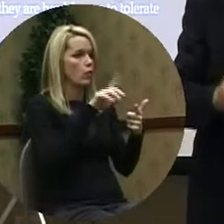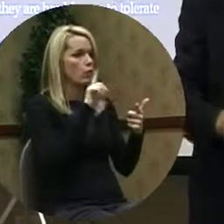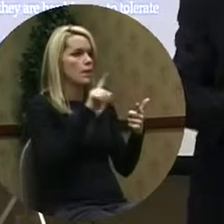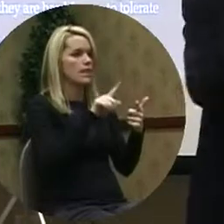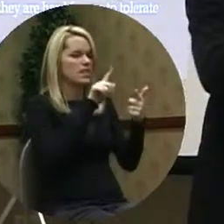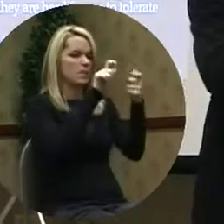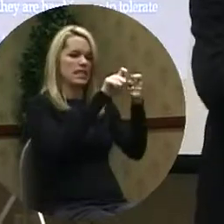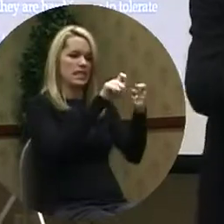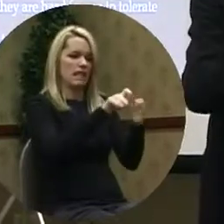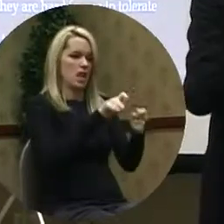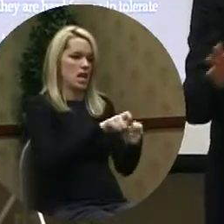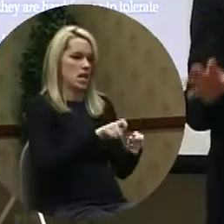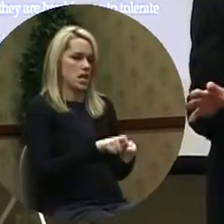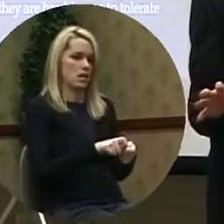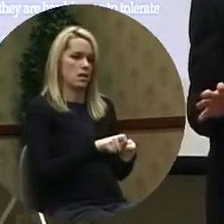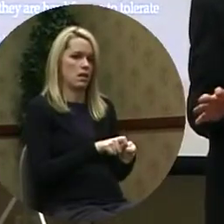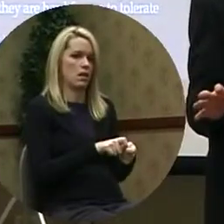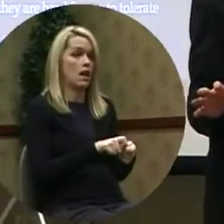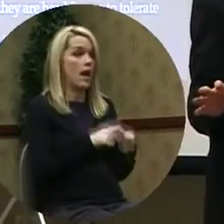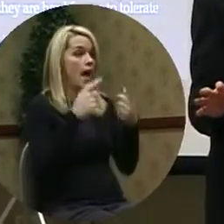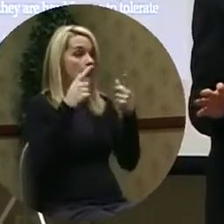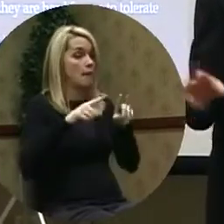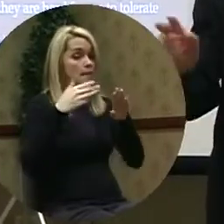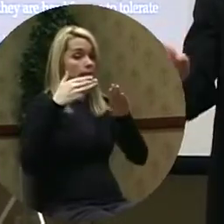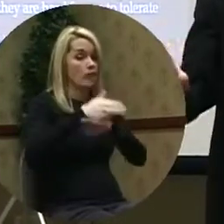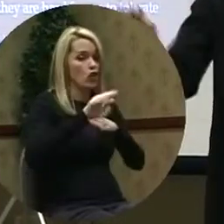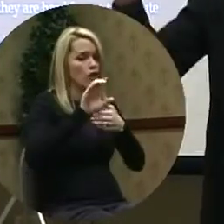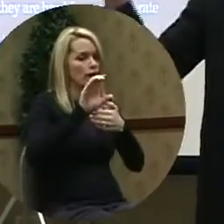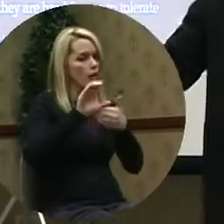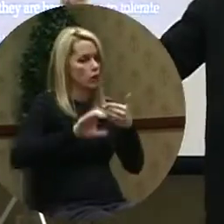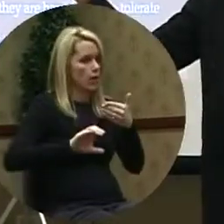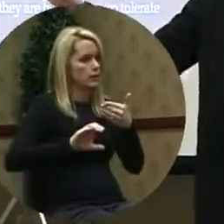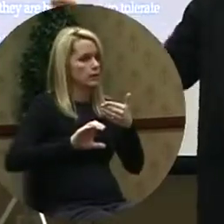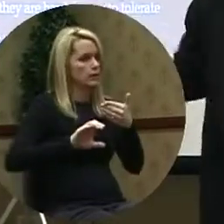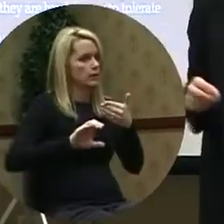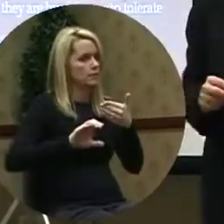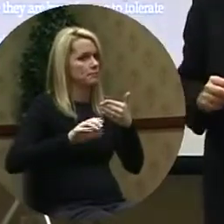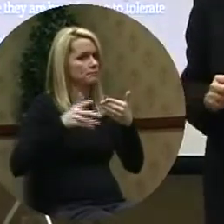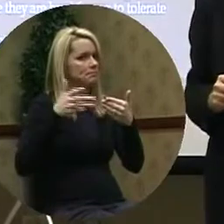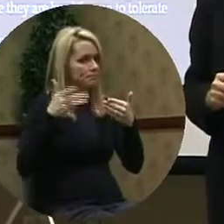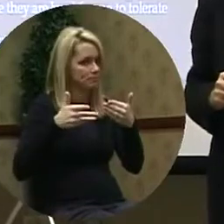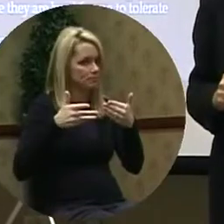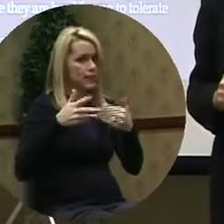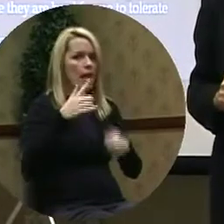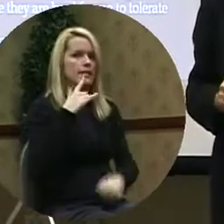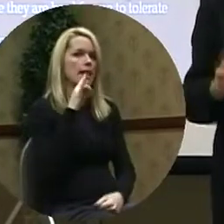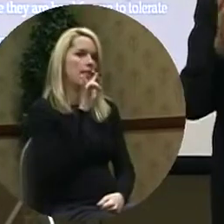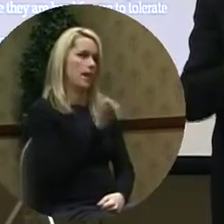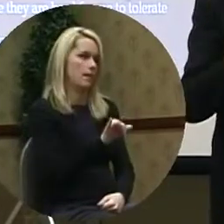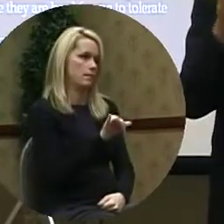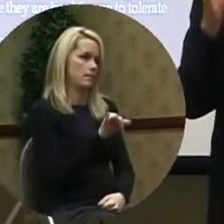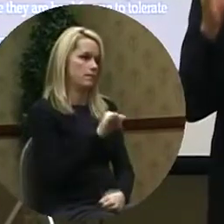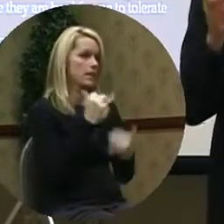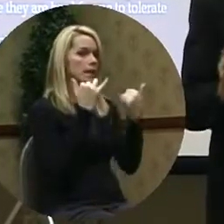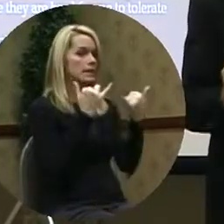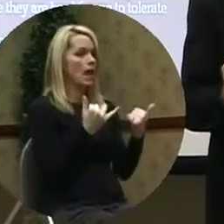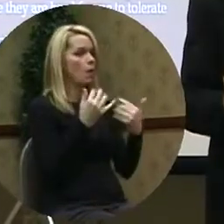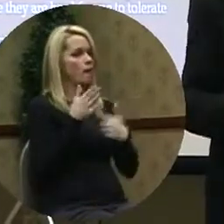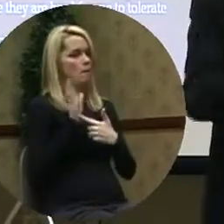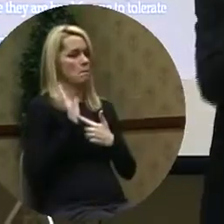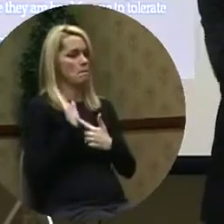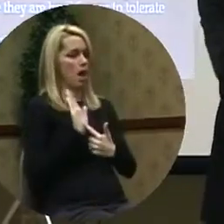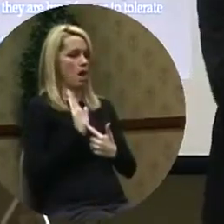specific behavior, and what happens right after that is, and I say that. Now what I've just done is